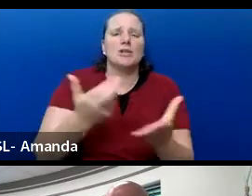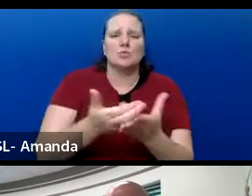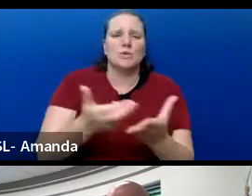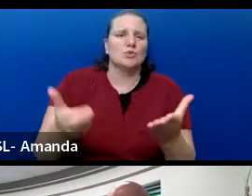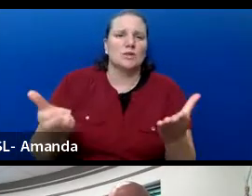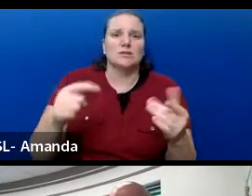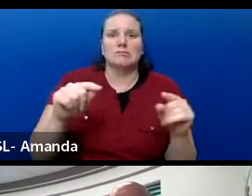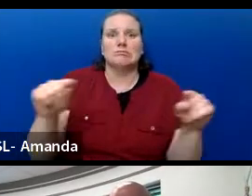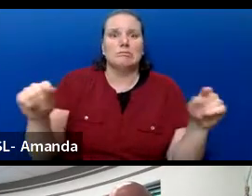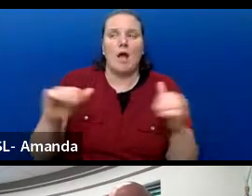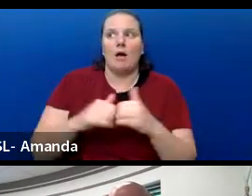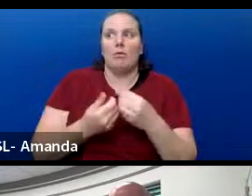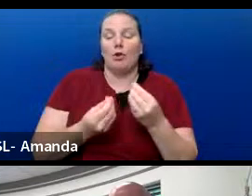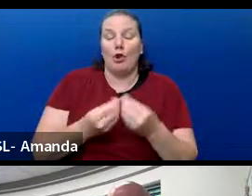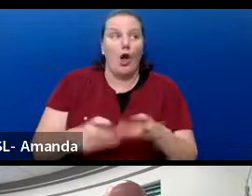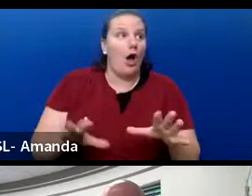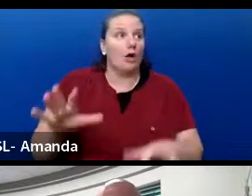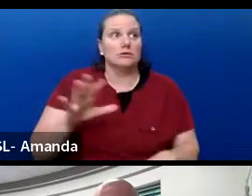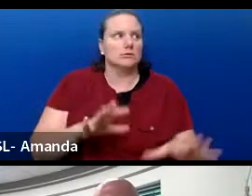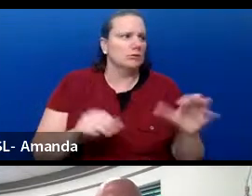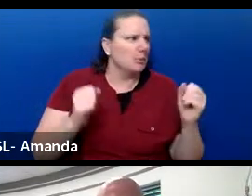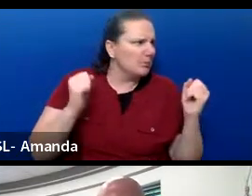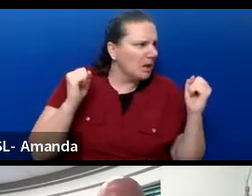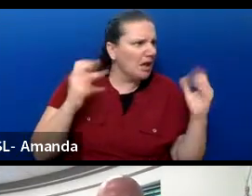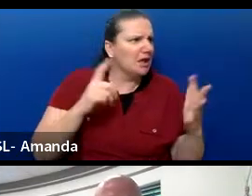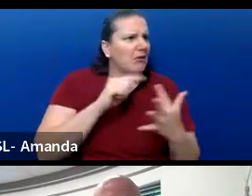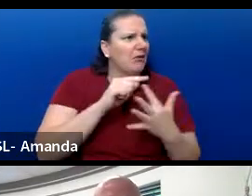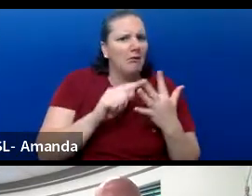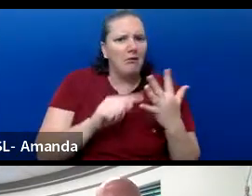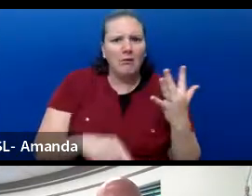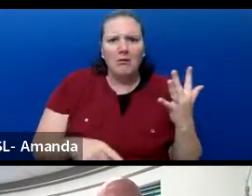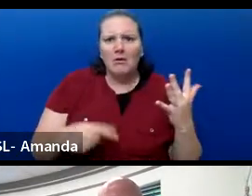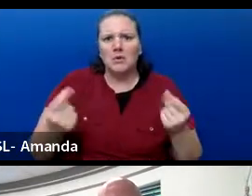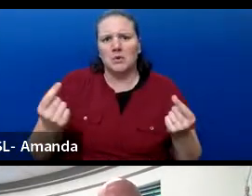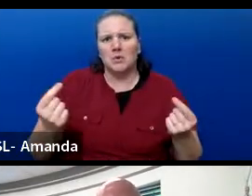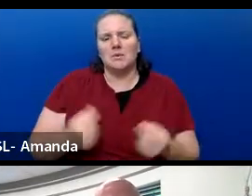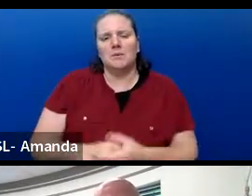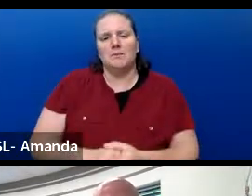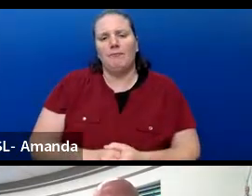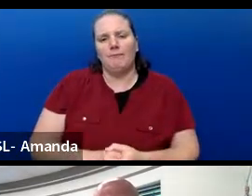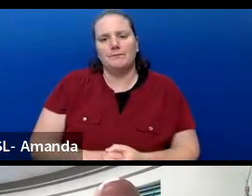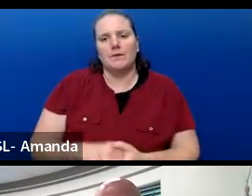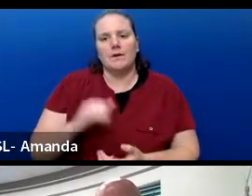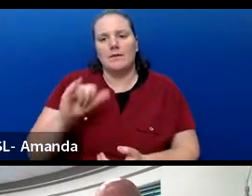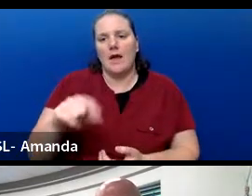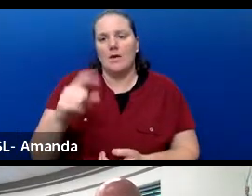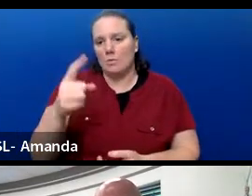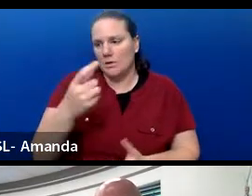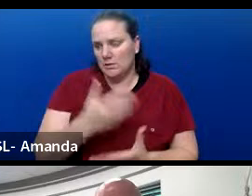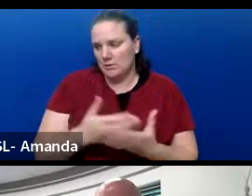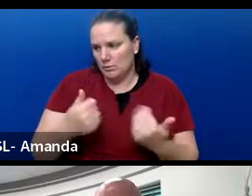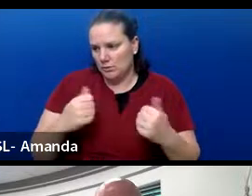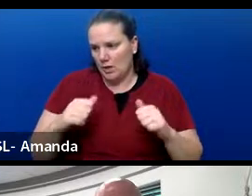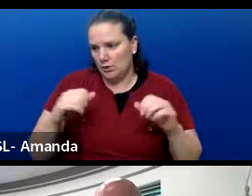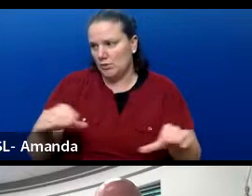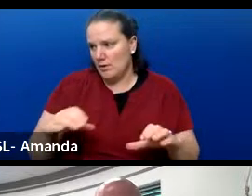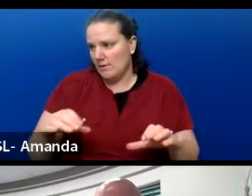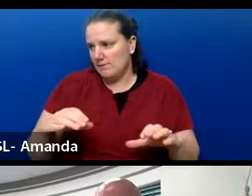folks kind of get lost in the woods. And so, you know, one of the things we've been trying to do is create a